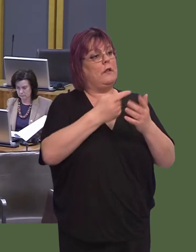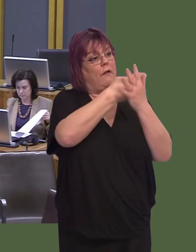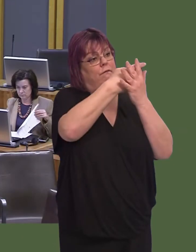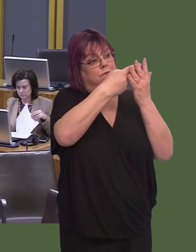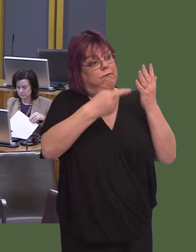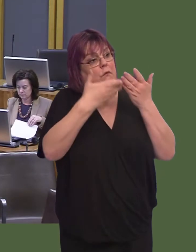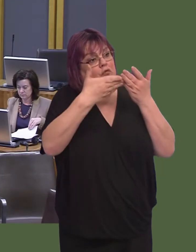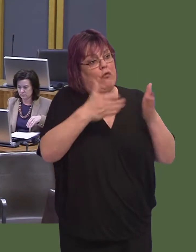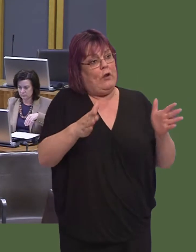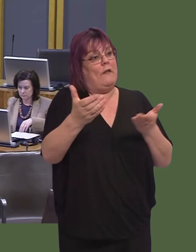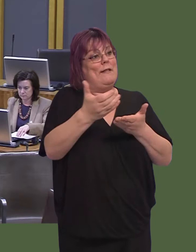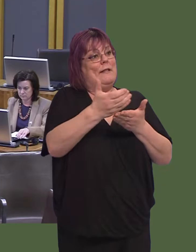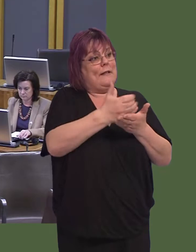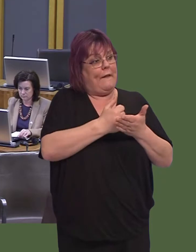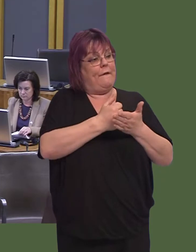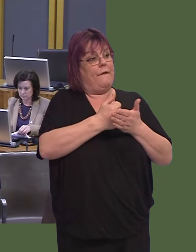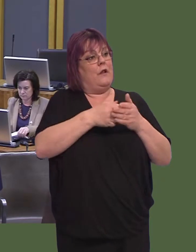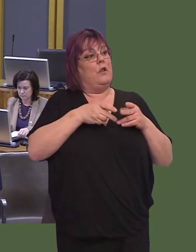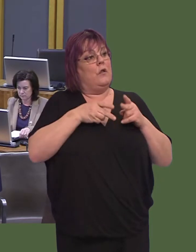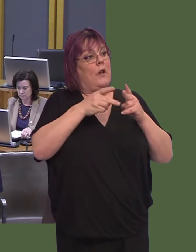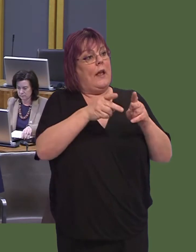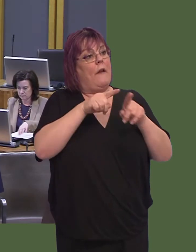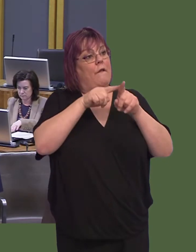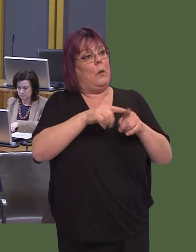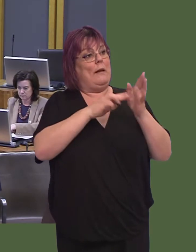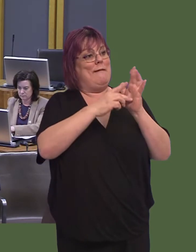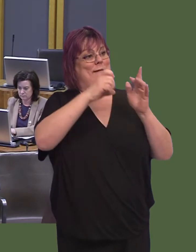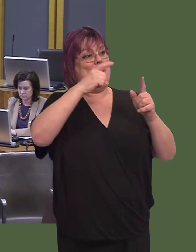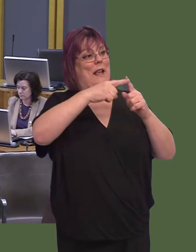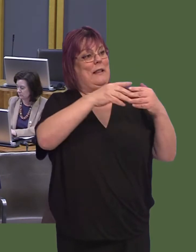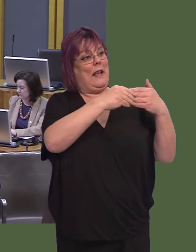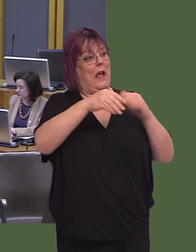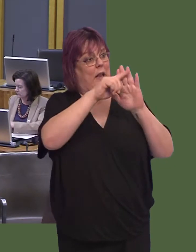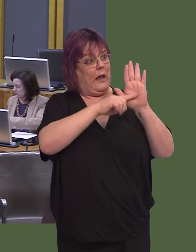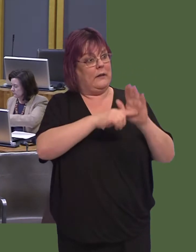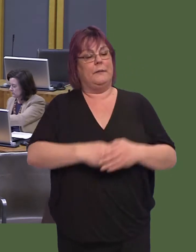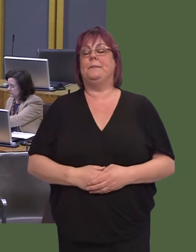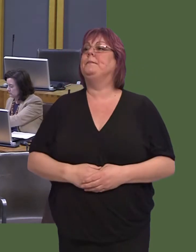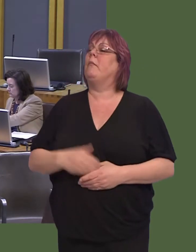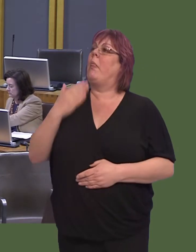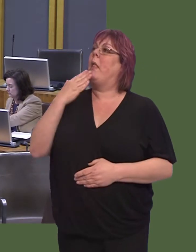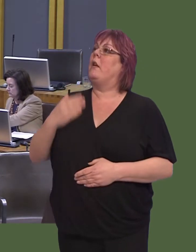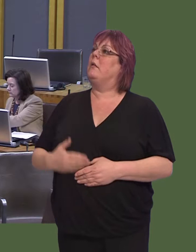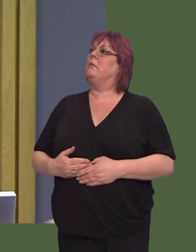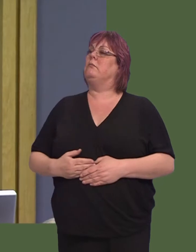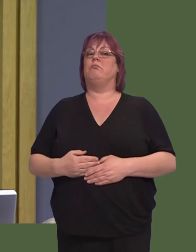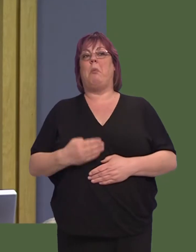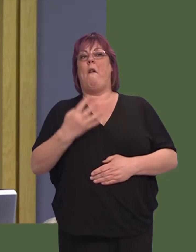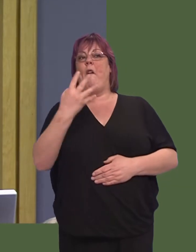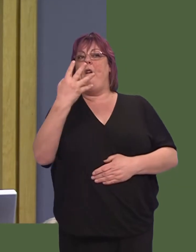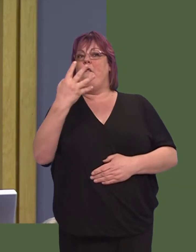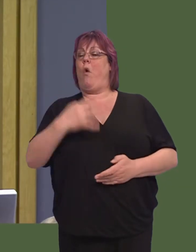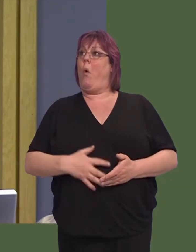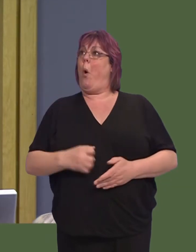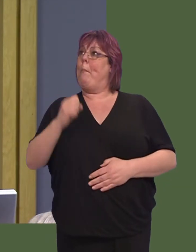sustainable health services to women, taking account of NICE guidance and waiting time targets. Thank you for that response. More than 3 out of